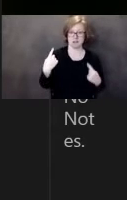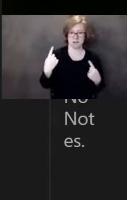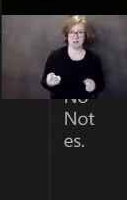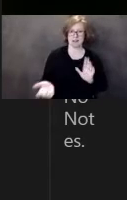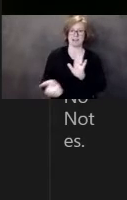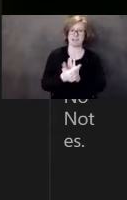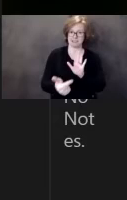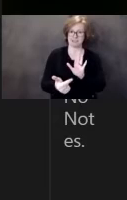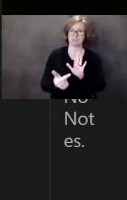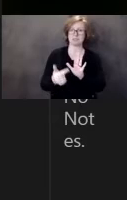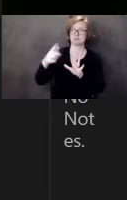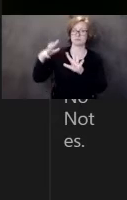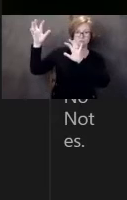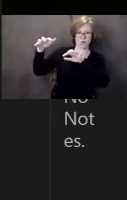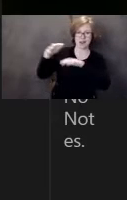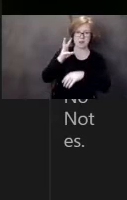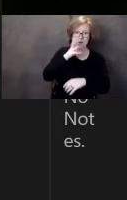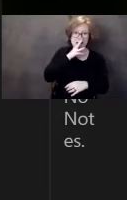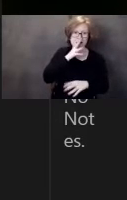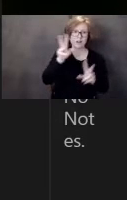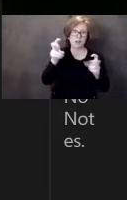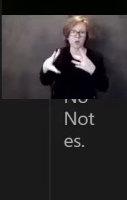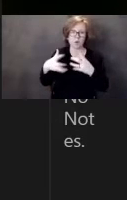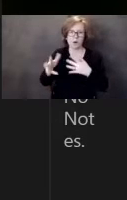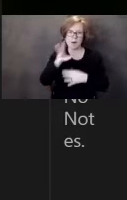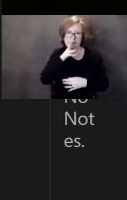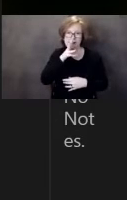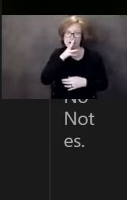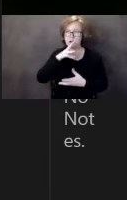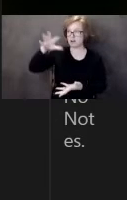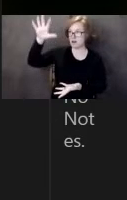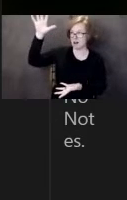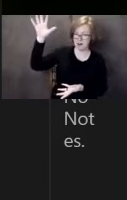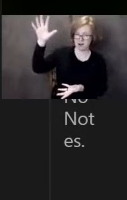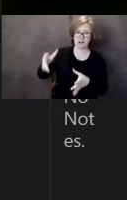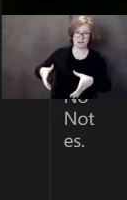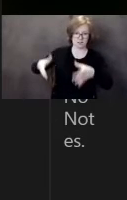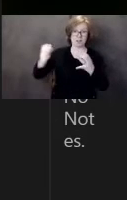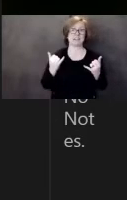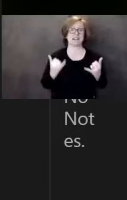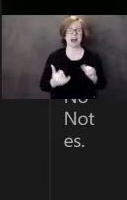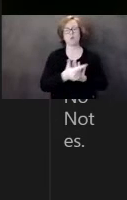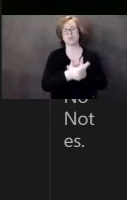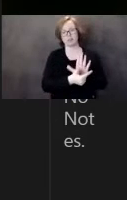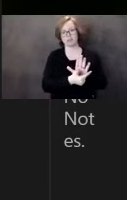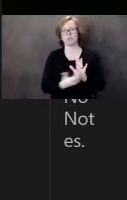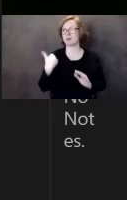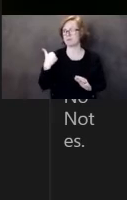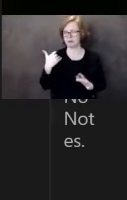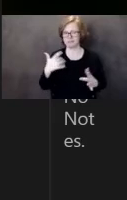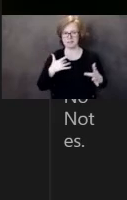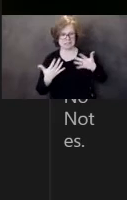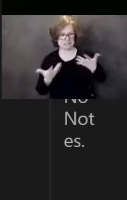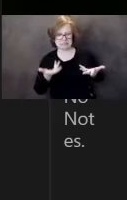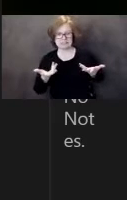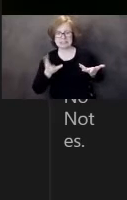or gray water, and now it is. They were concerned that we would drink it and make ourselves ill. We've gotten beyond that. So here is a small pasture shed. This